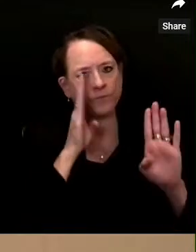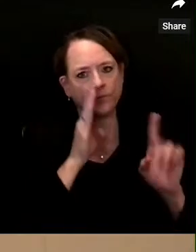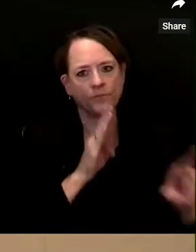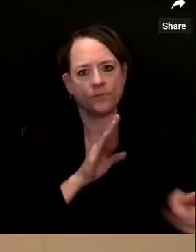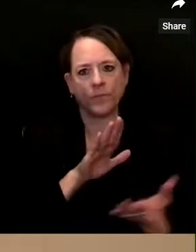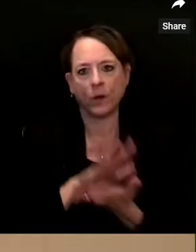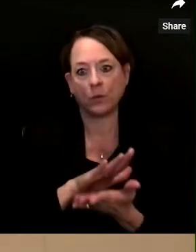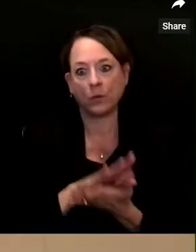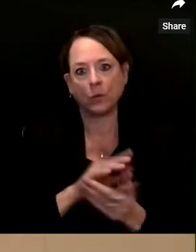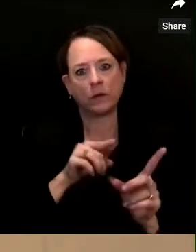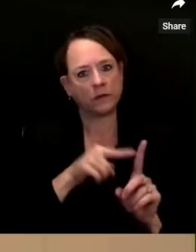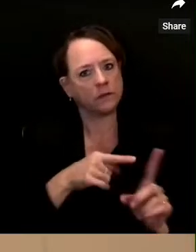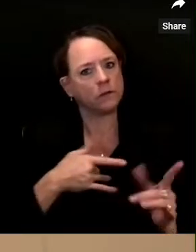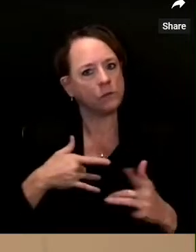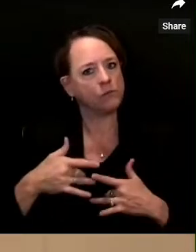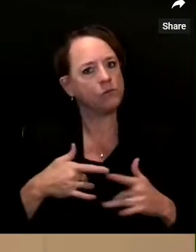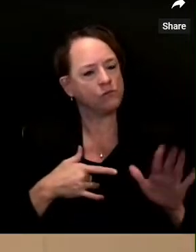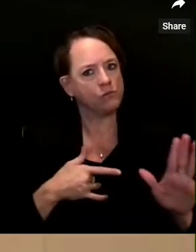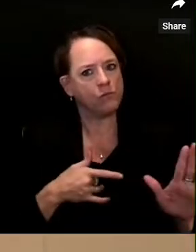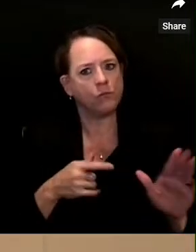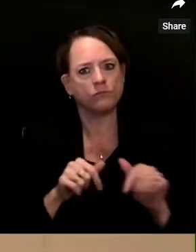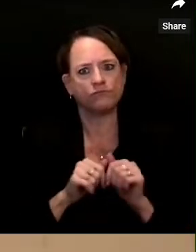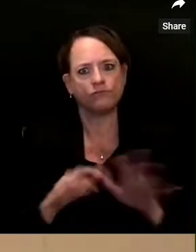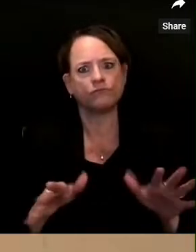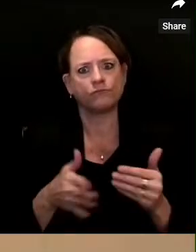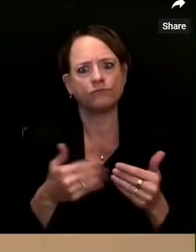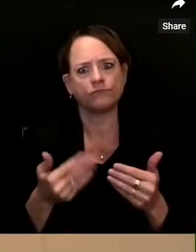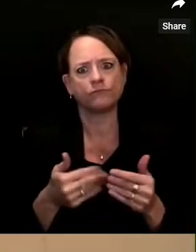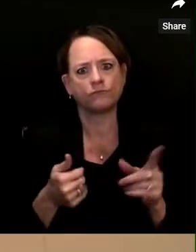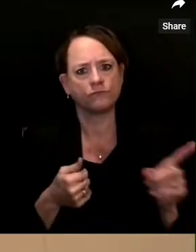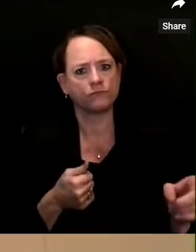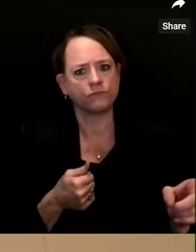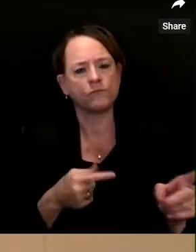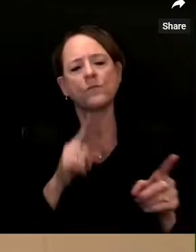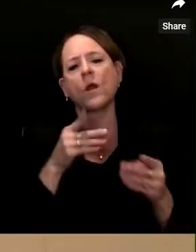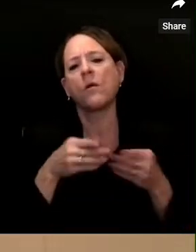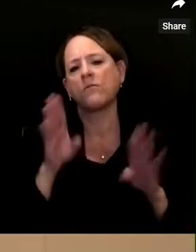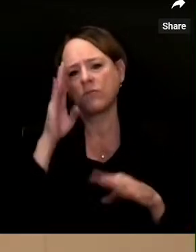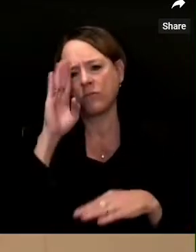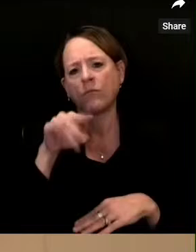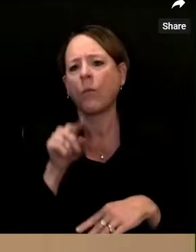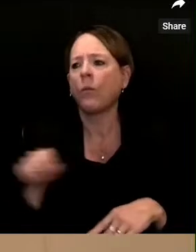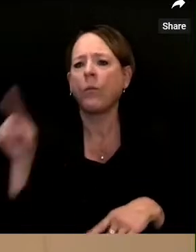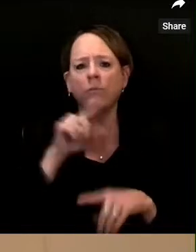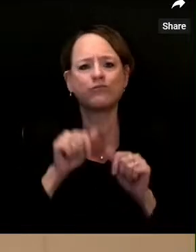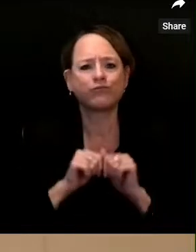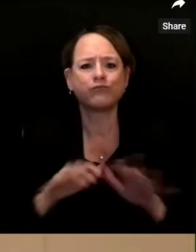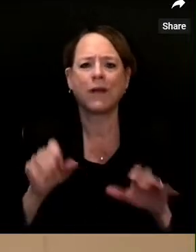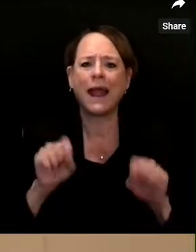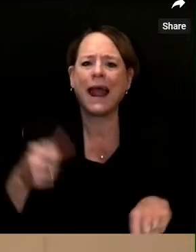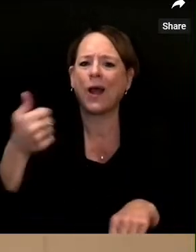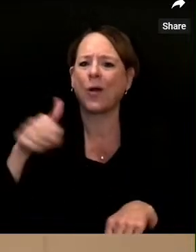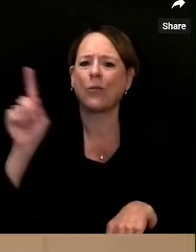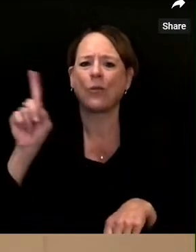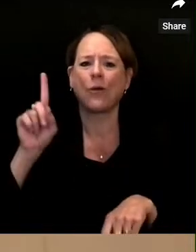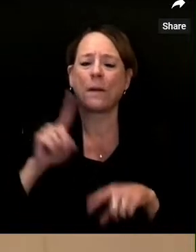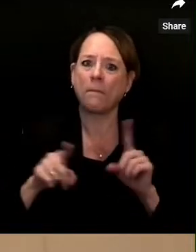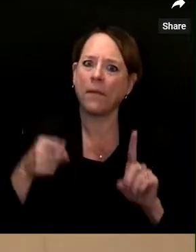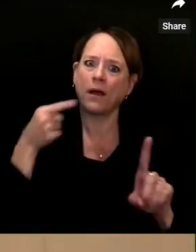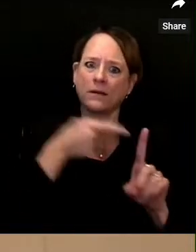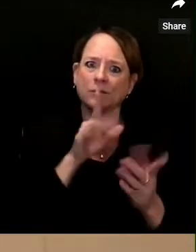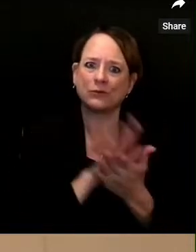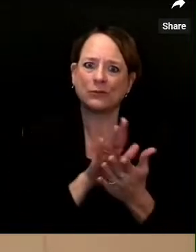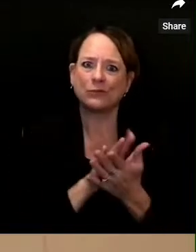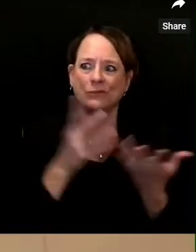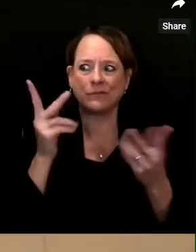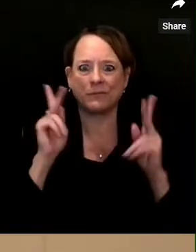where transmission is occurring everywhere, and everywhere that people gather, we can lower the risk by doing these layered prevention strategies and the messages that